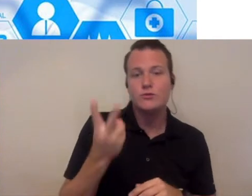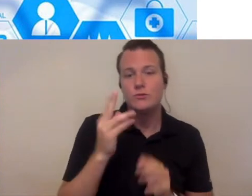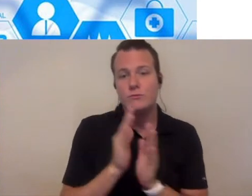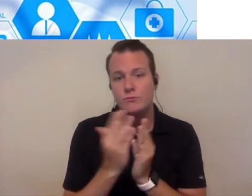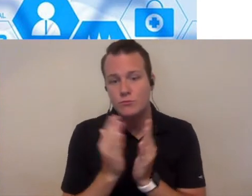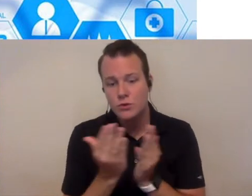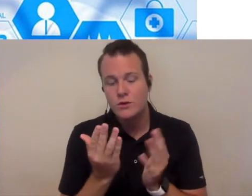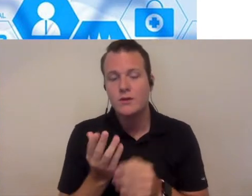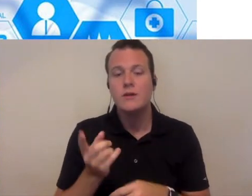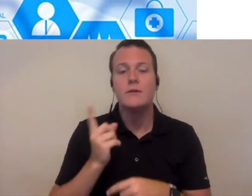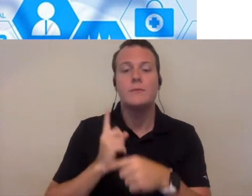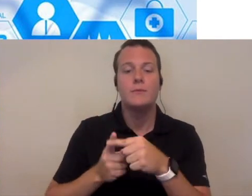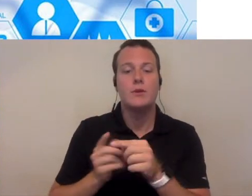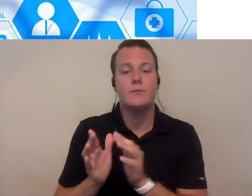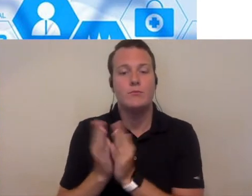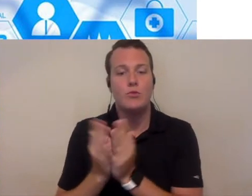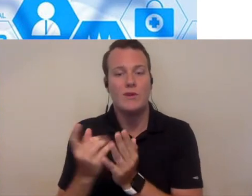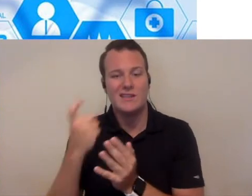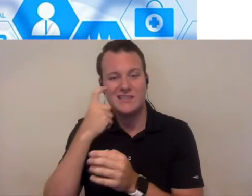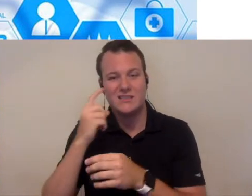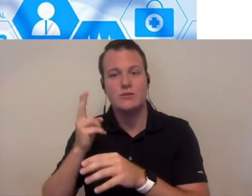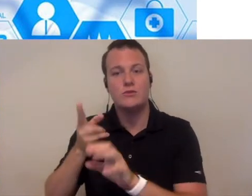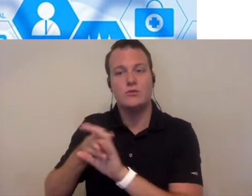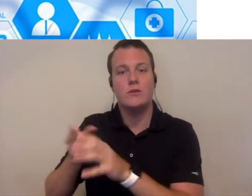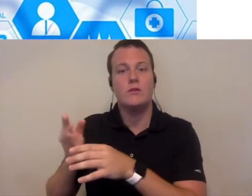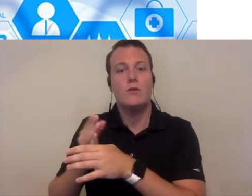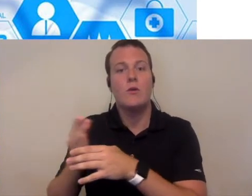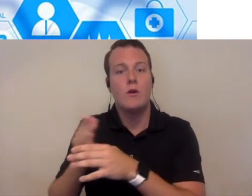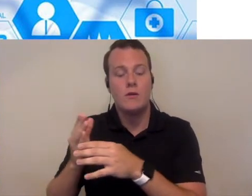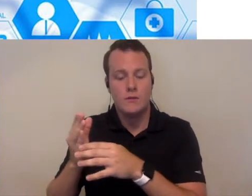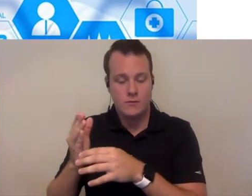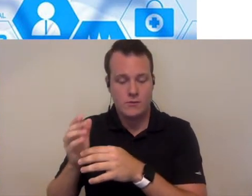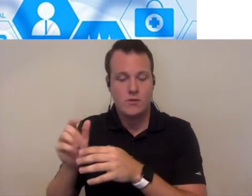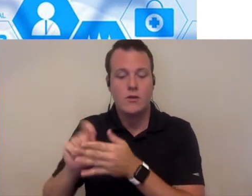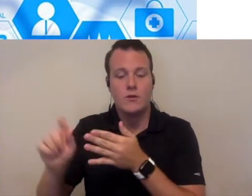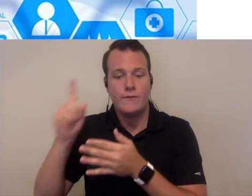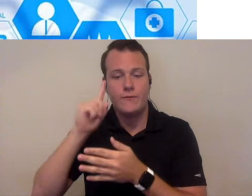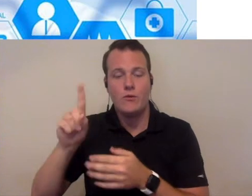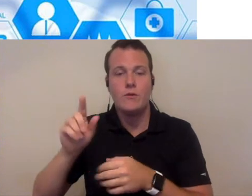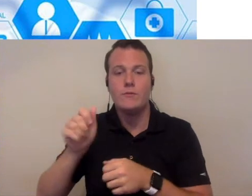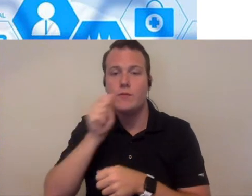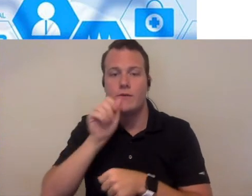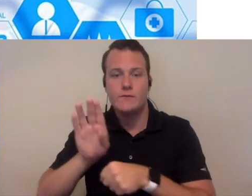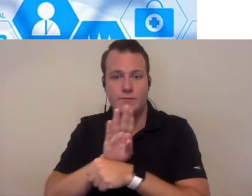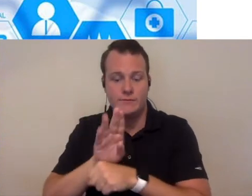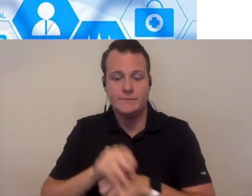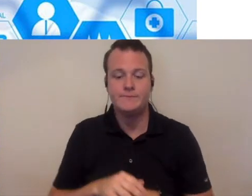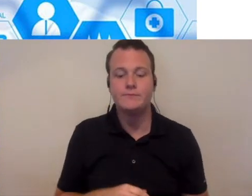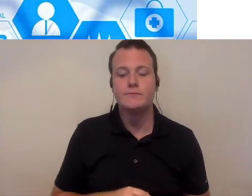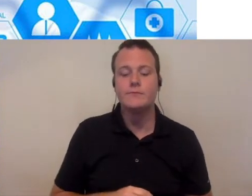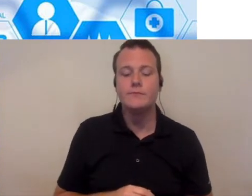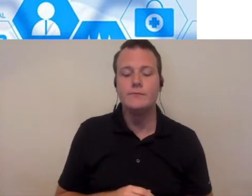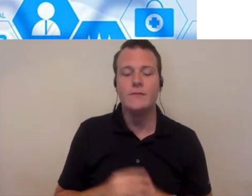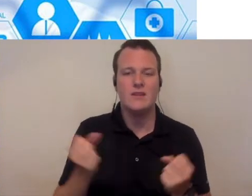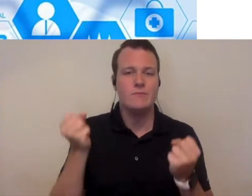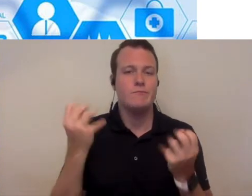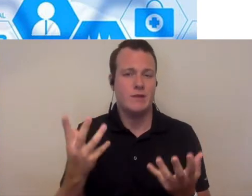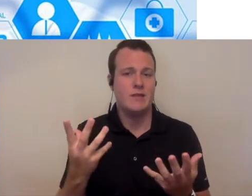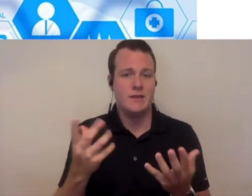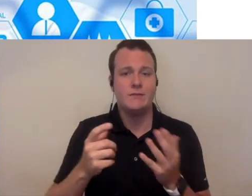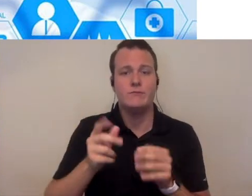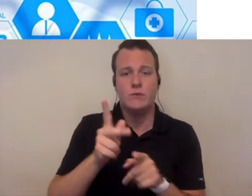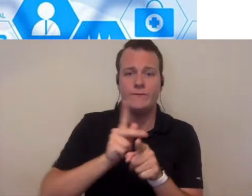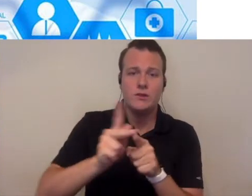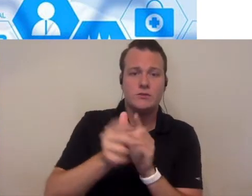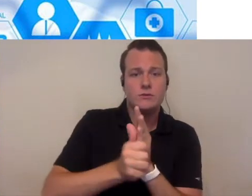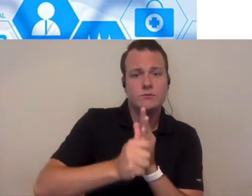co-authored a chapter on practice management. He has been the author of numerous professional articles